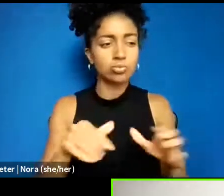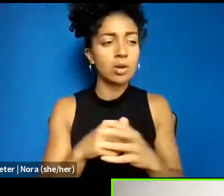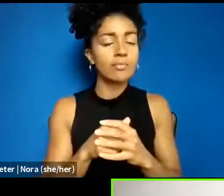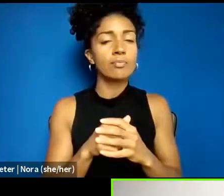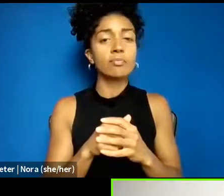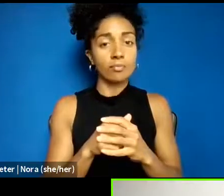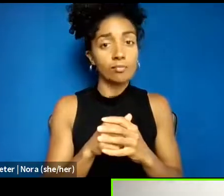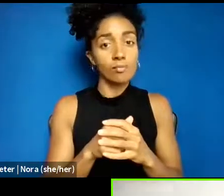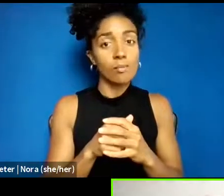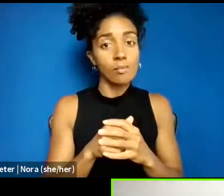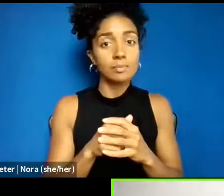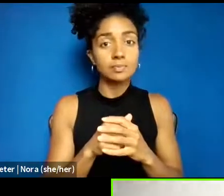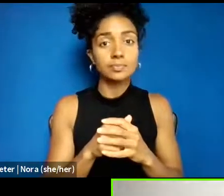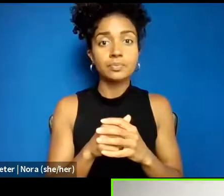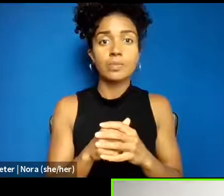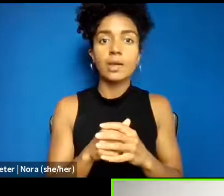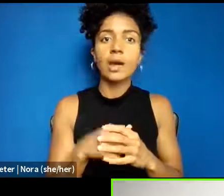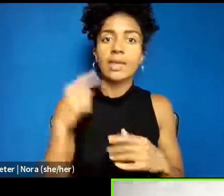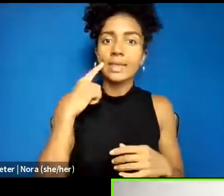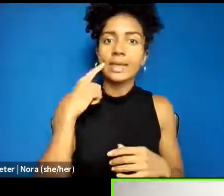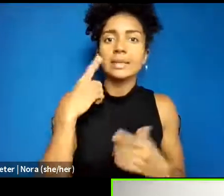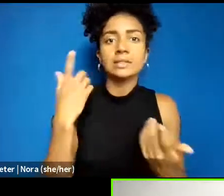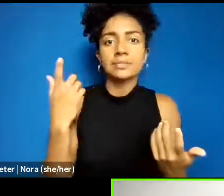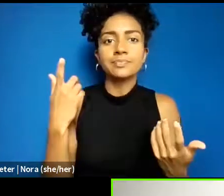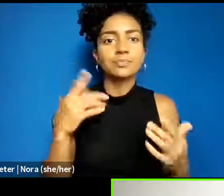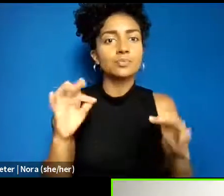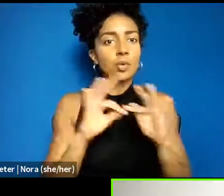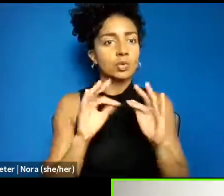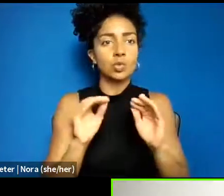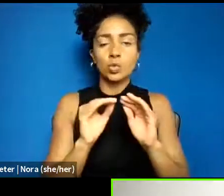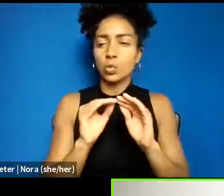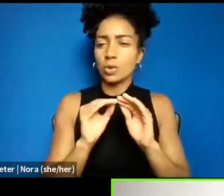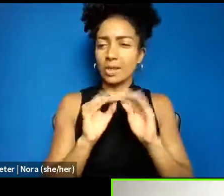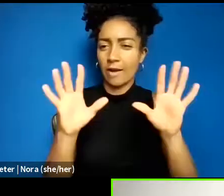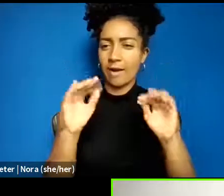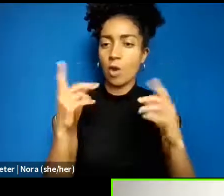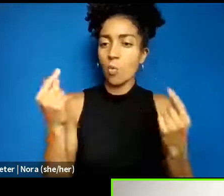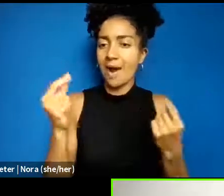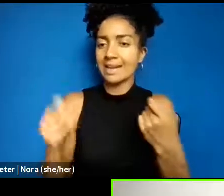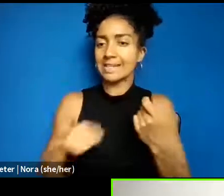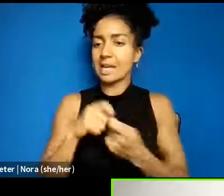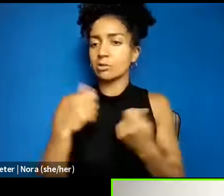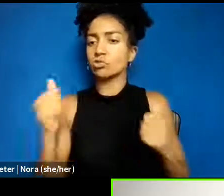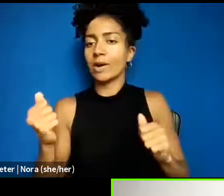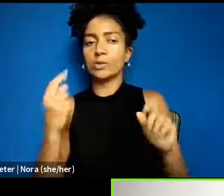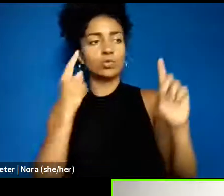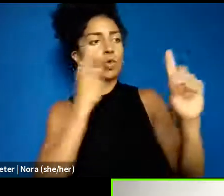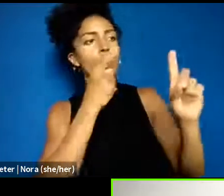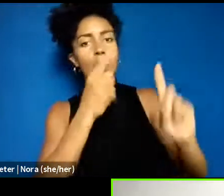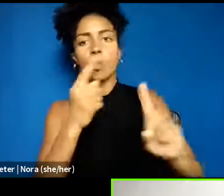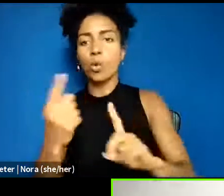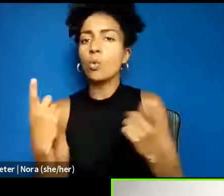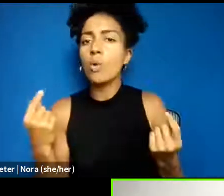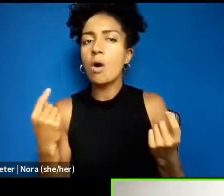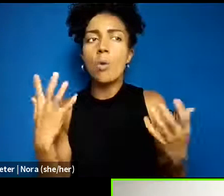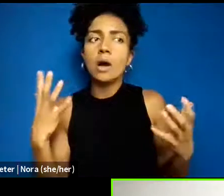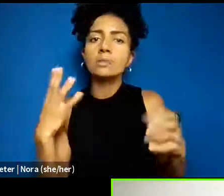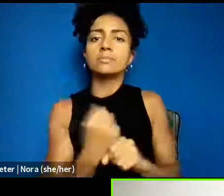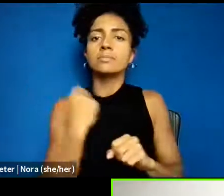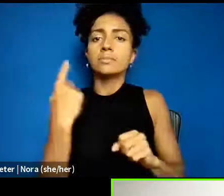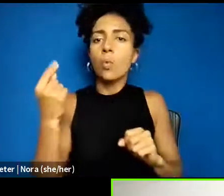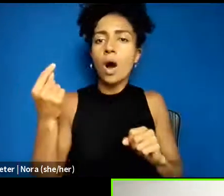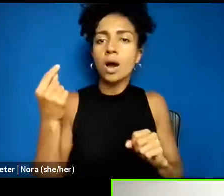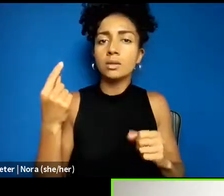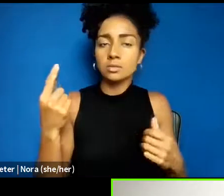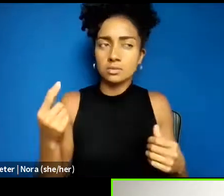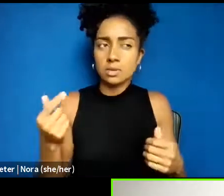keep motivated as well as kind of have a North Star. Like, what are you trying to accomplish? What are you trying to achieve? While you're in the work, it's